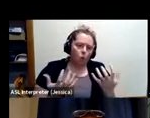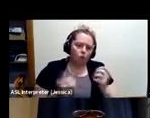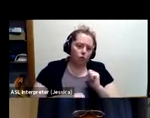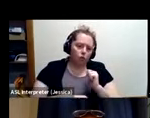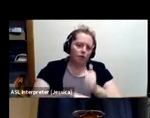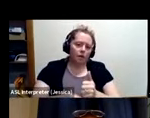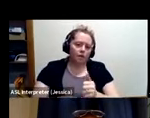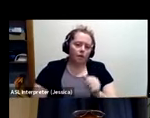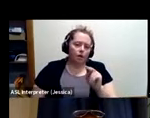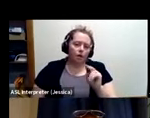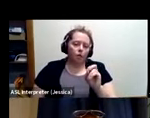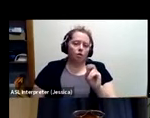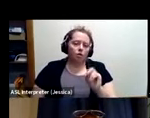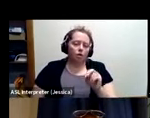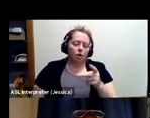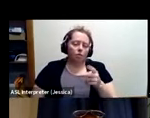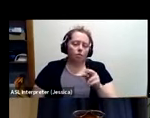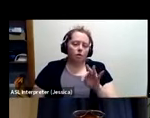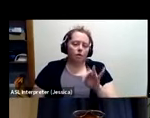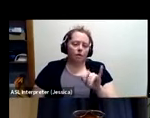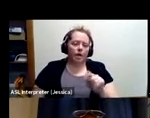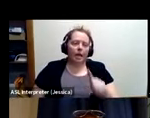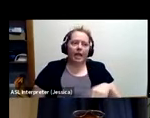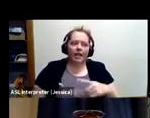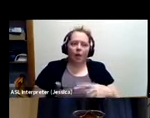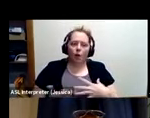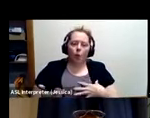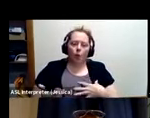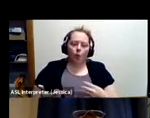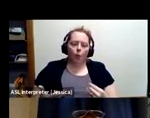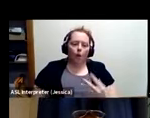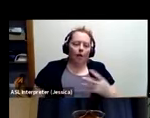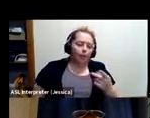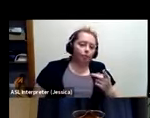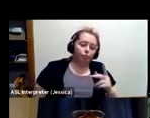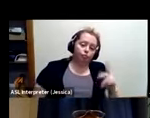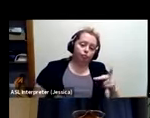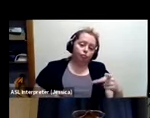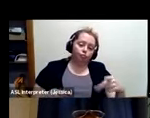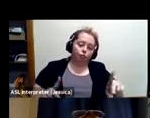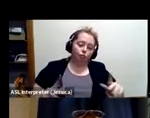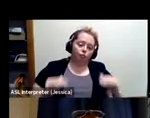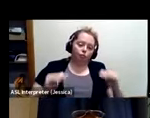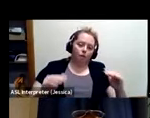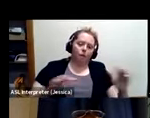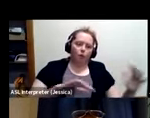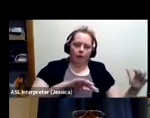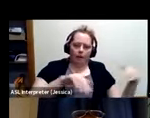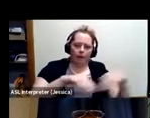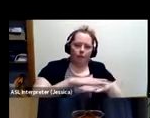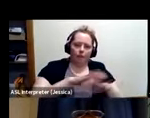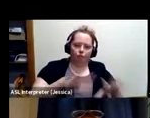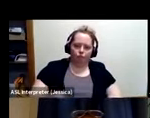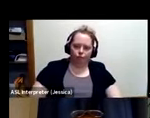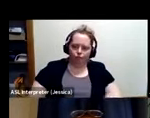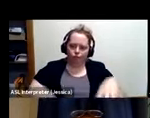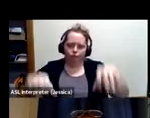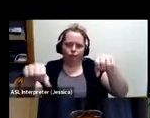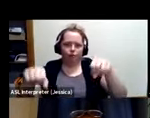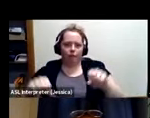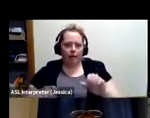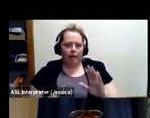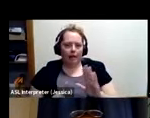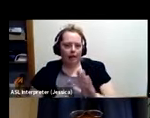over and takes their very idea of what they had. They put their pen on the paper to talk about, and may